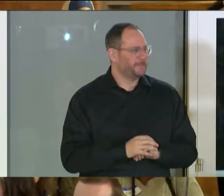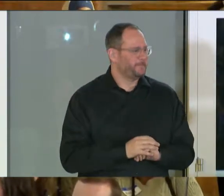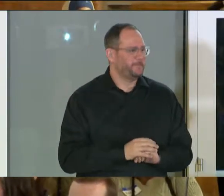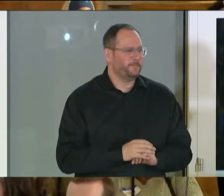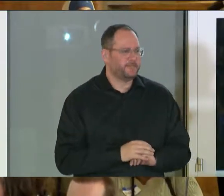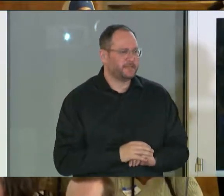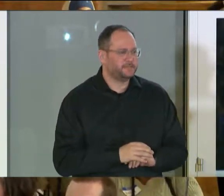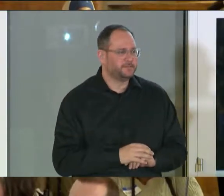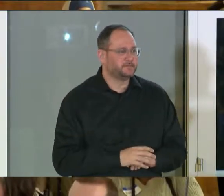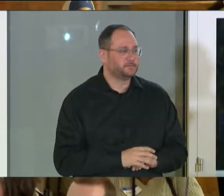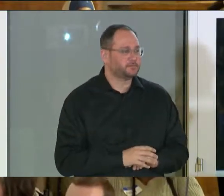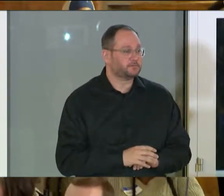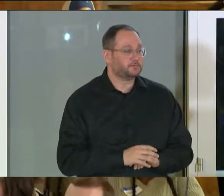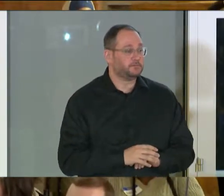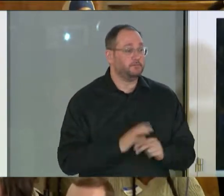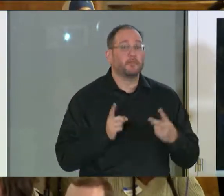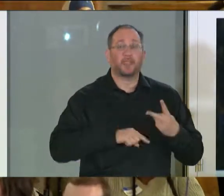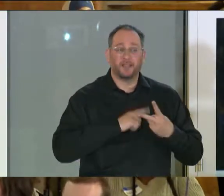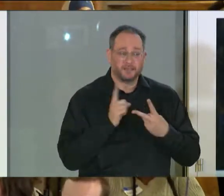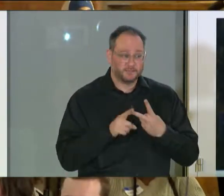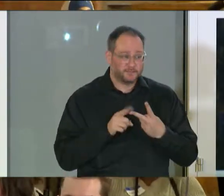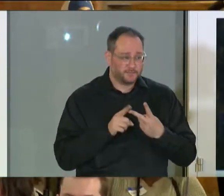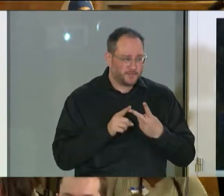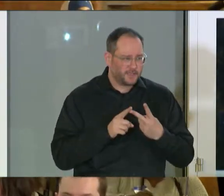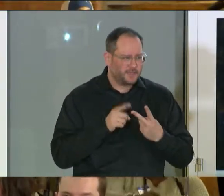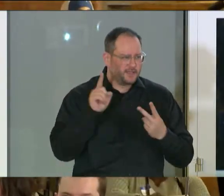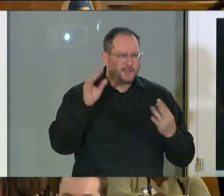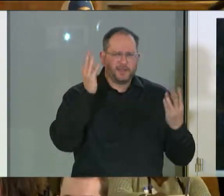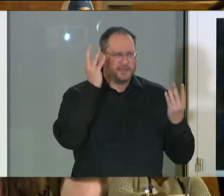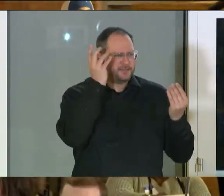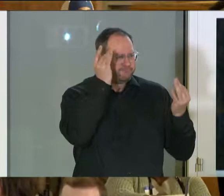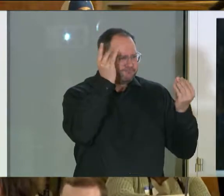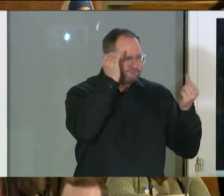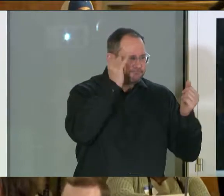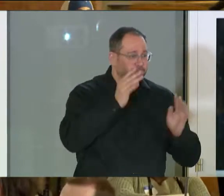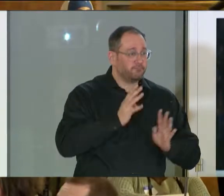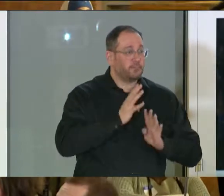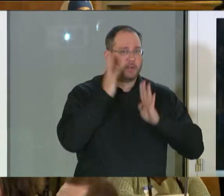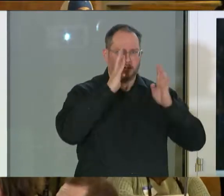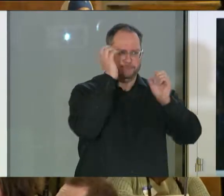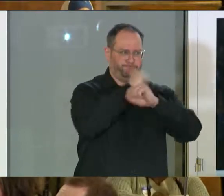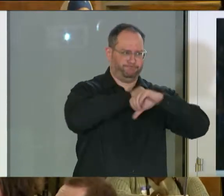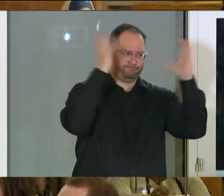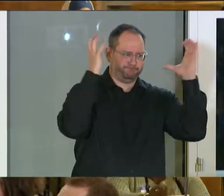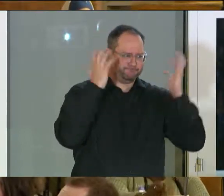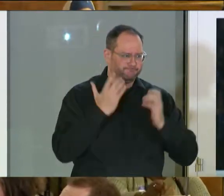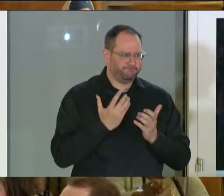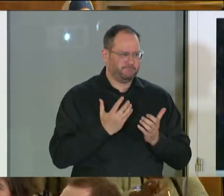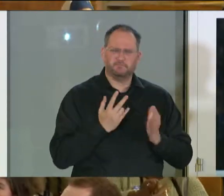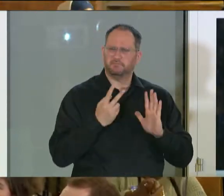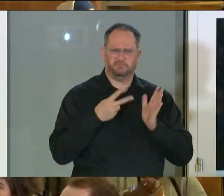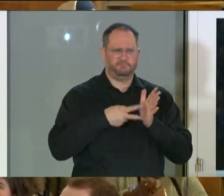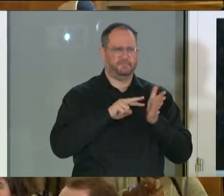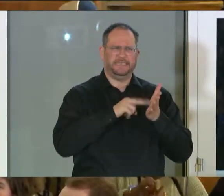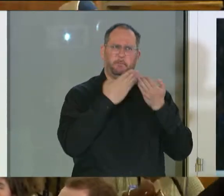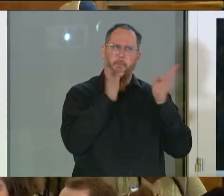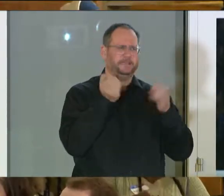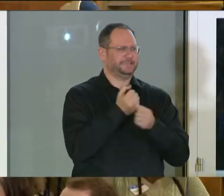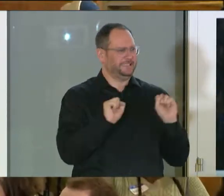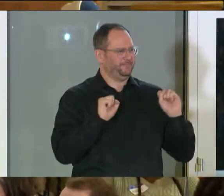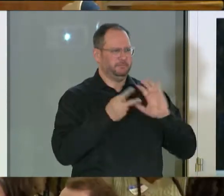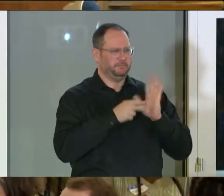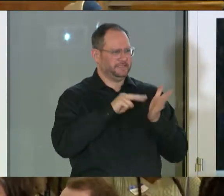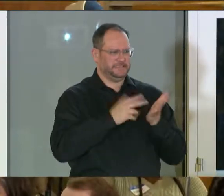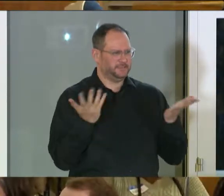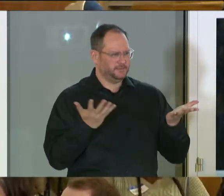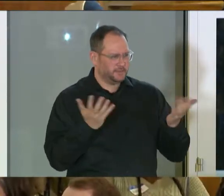you have to think creatively as we do about what public safety is. So yes, we have police and fire, which I'll mention. We also have